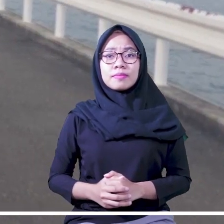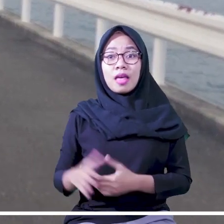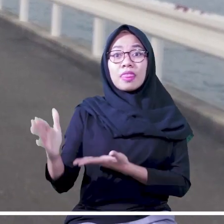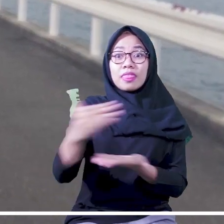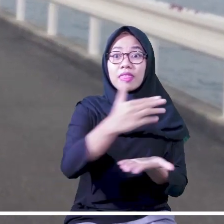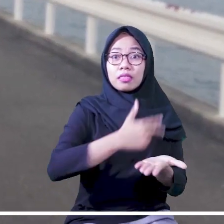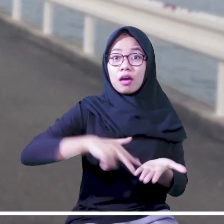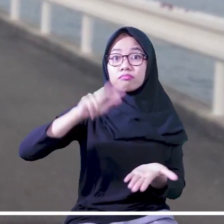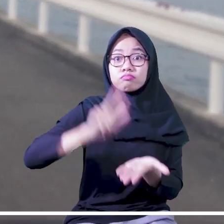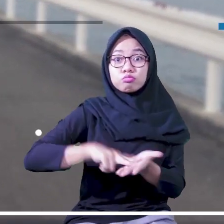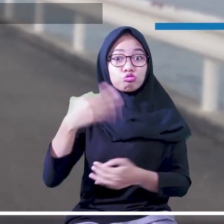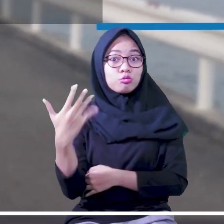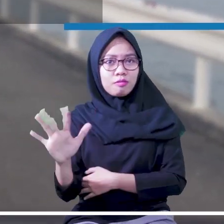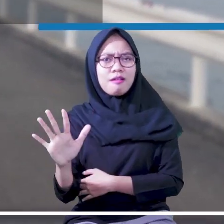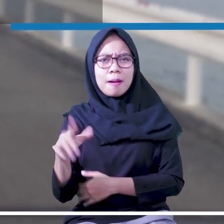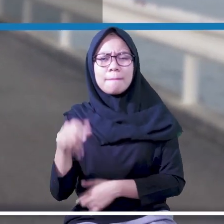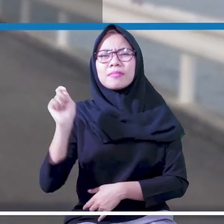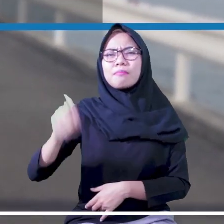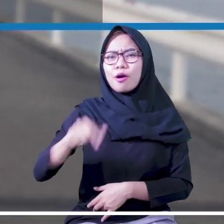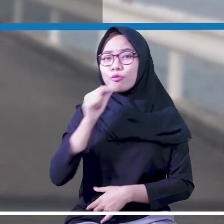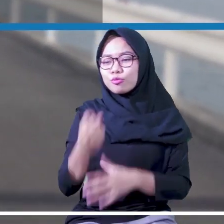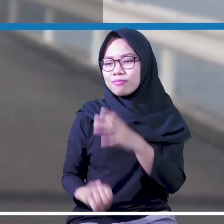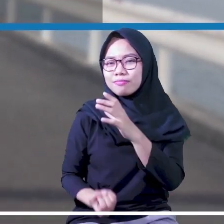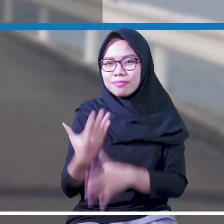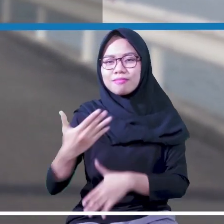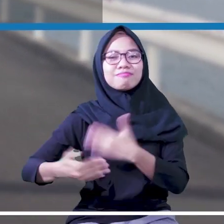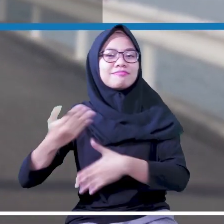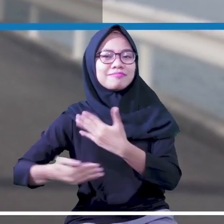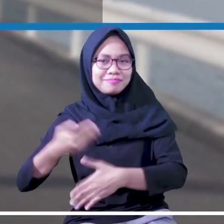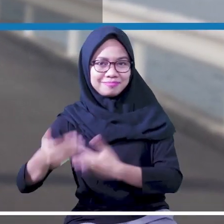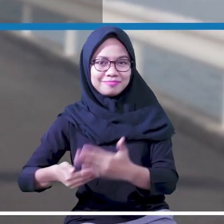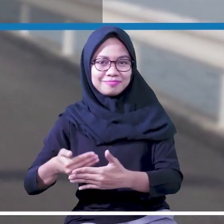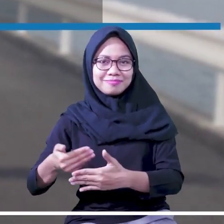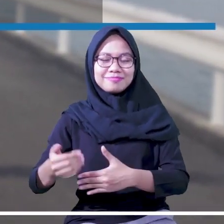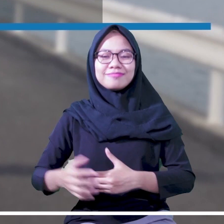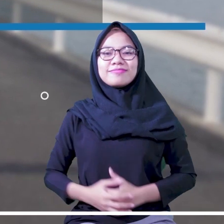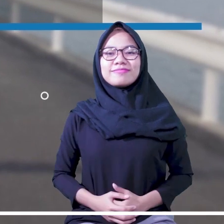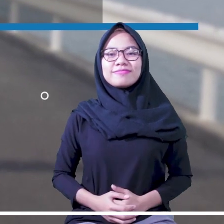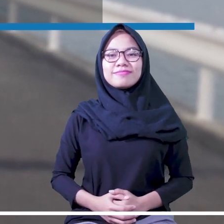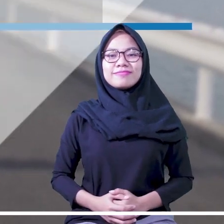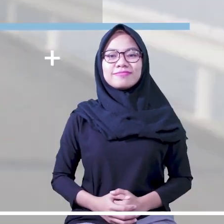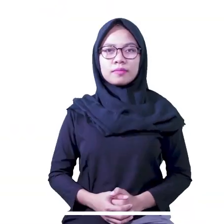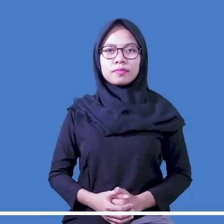with tested validity and ready to use for industrial development.